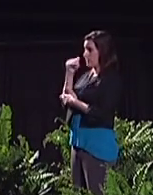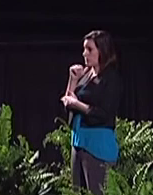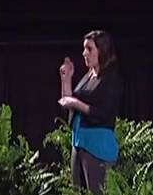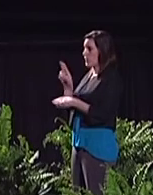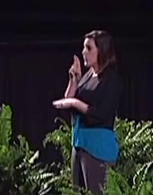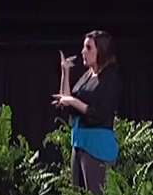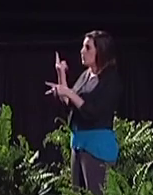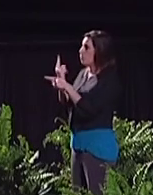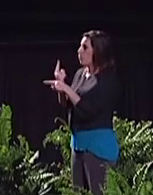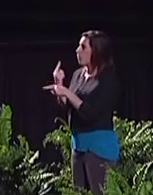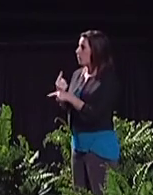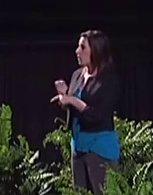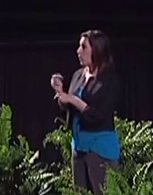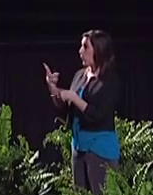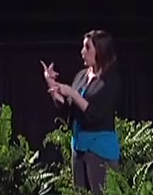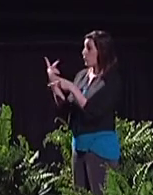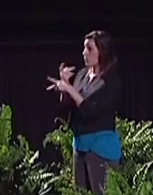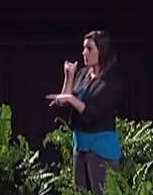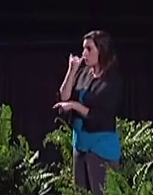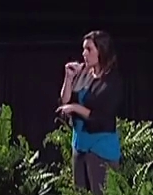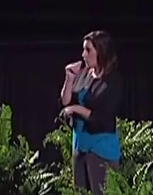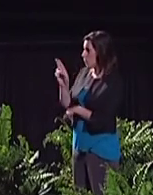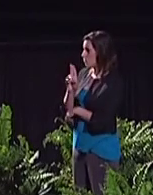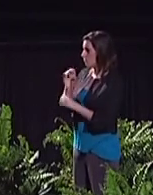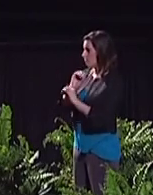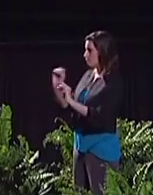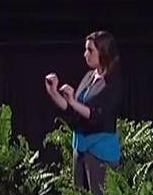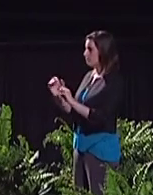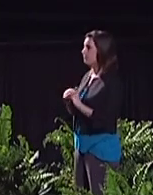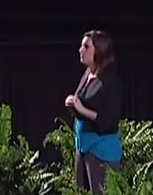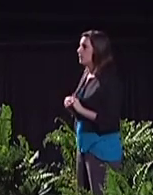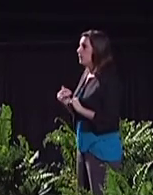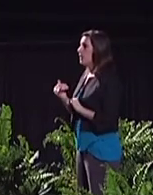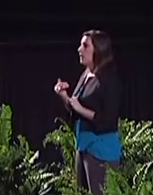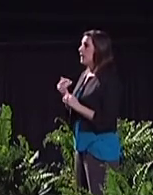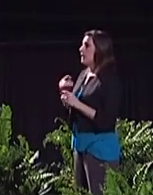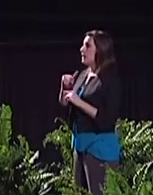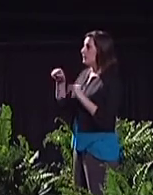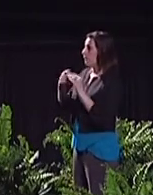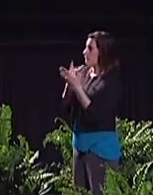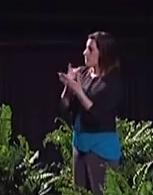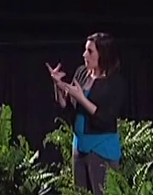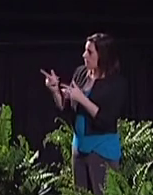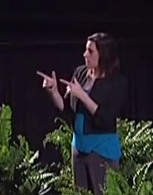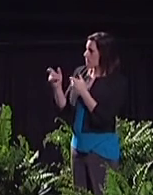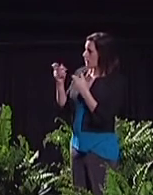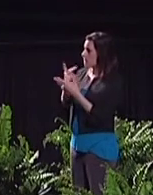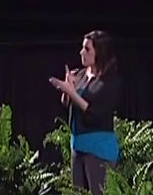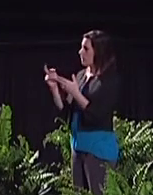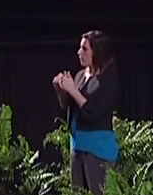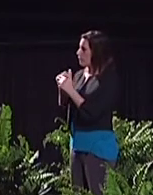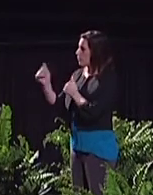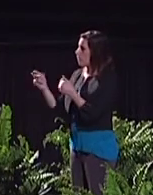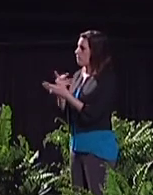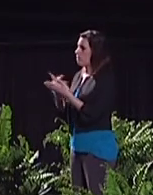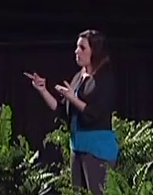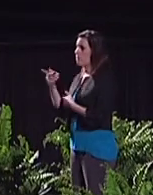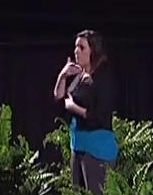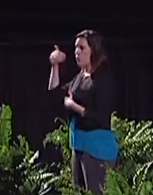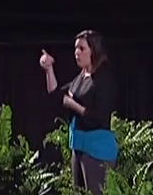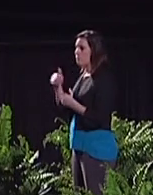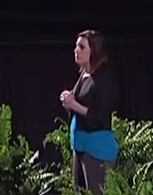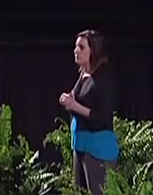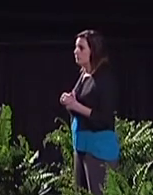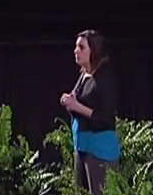or worse, if you don't use it at all. Because it's really about failing fast, failing forward, failing better. And so this